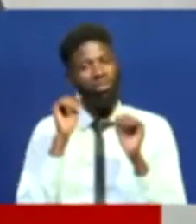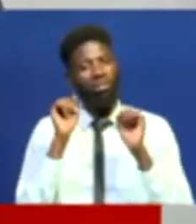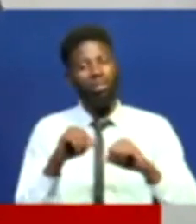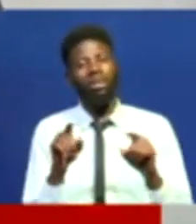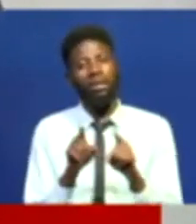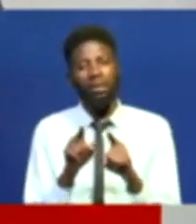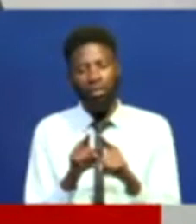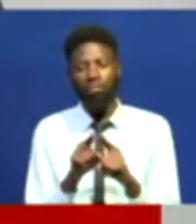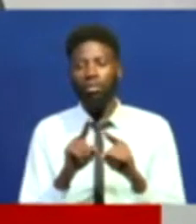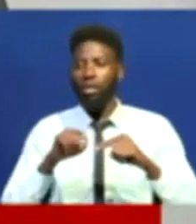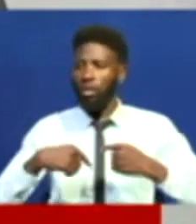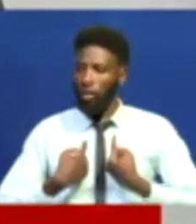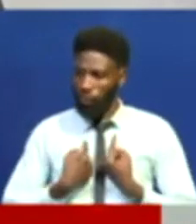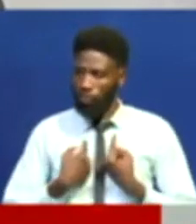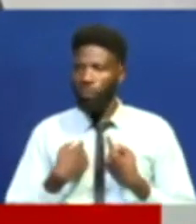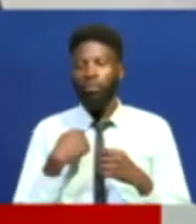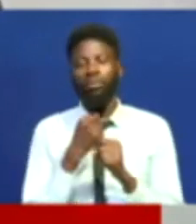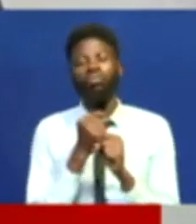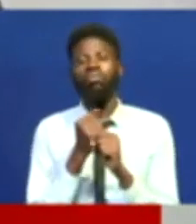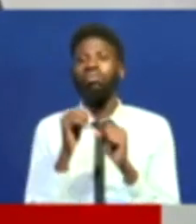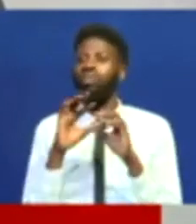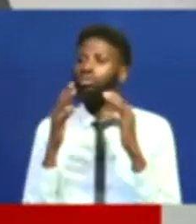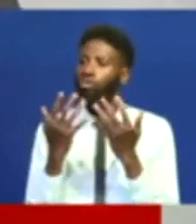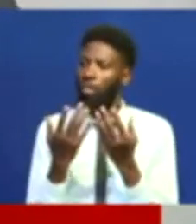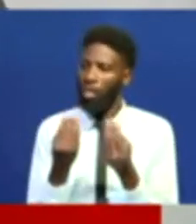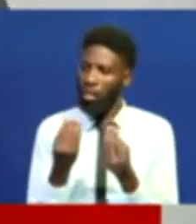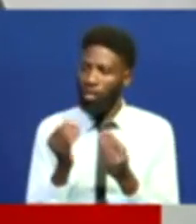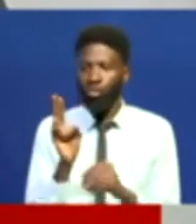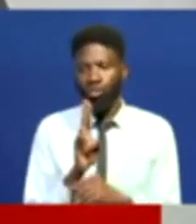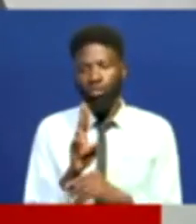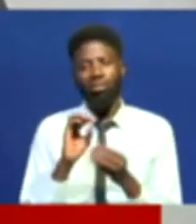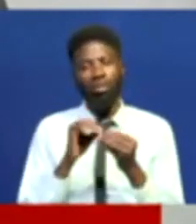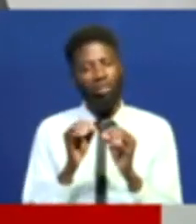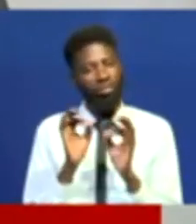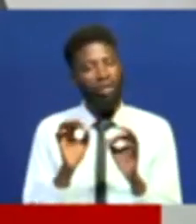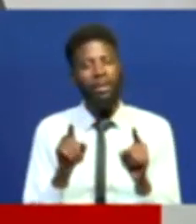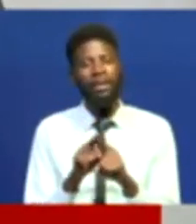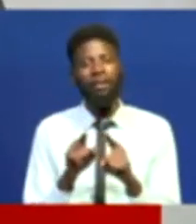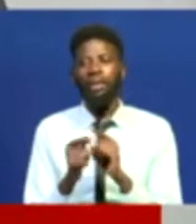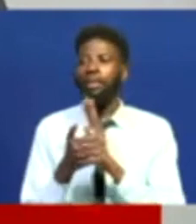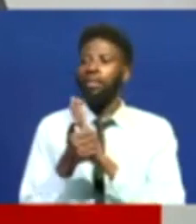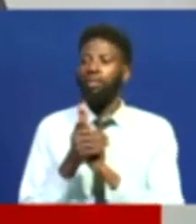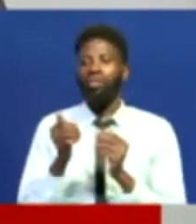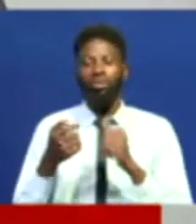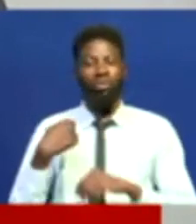yep. ourselves for the world to take advantage of the numbers and also the skills that we